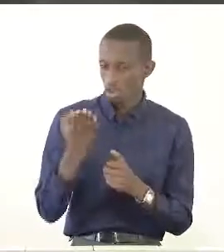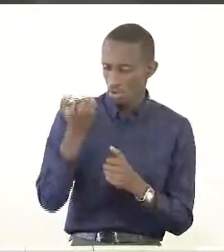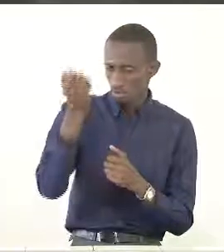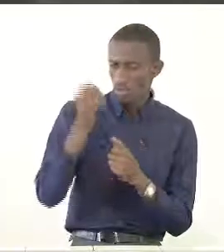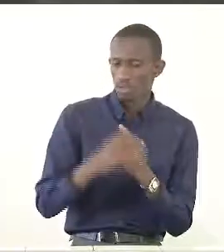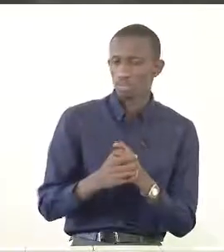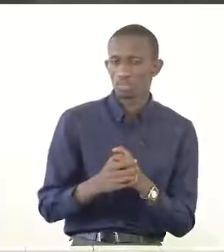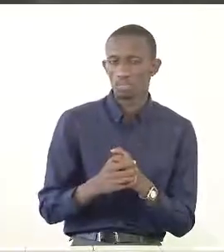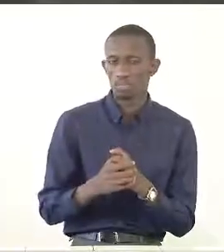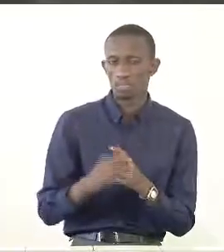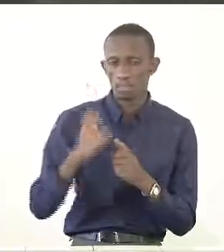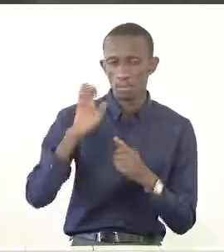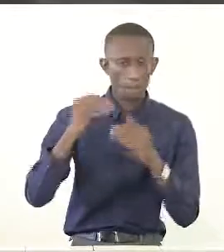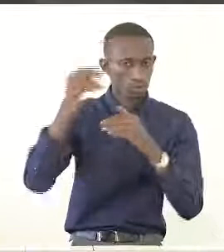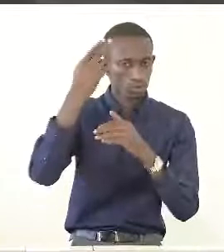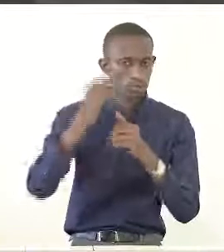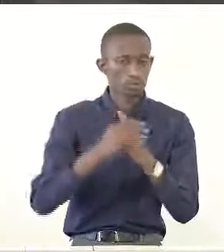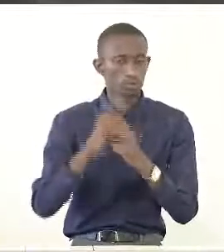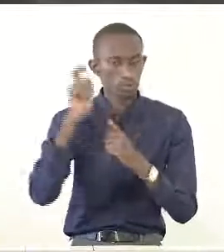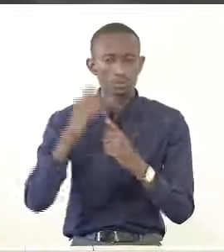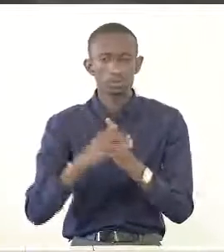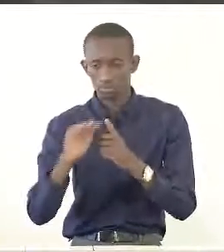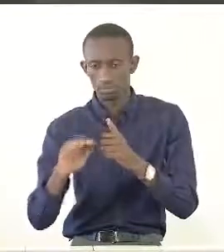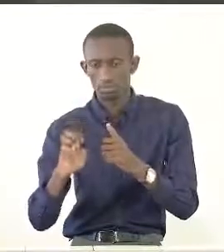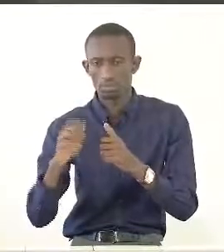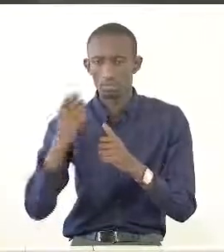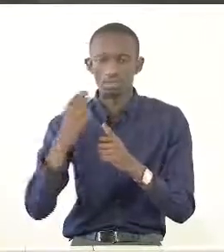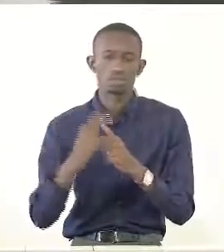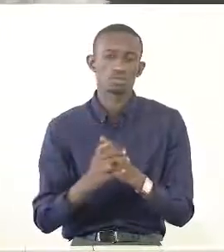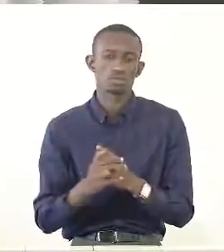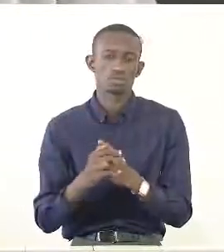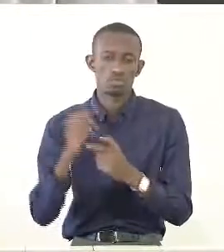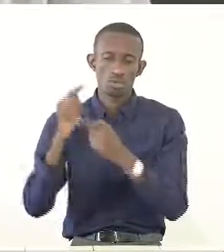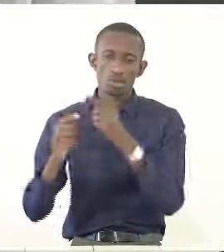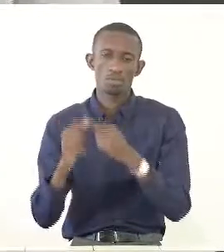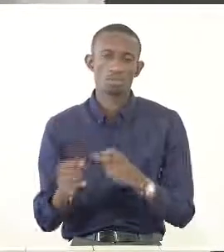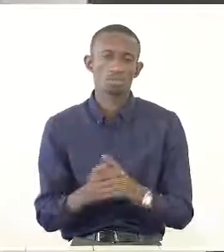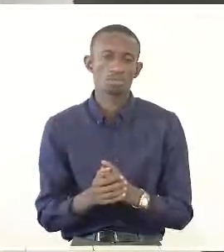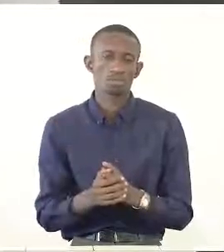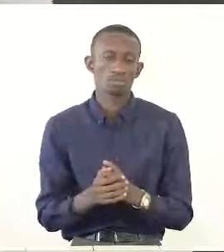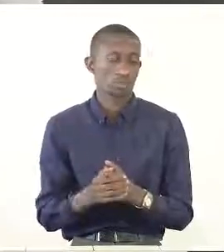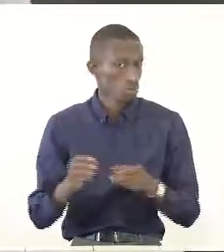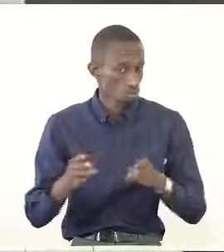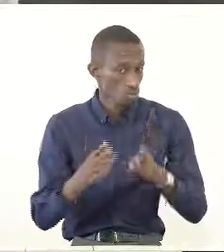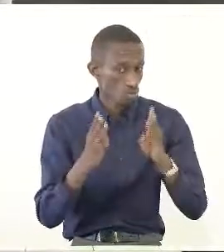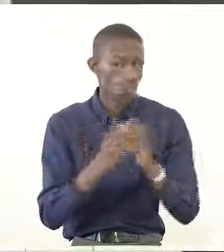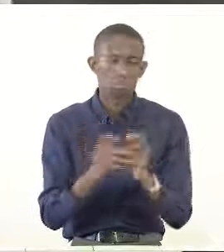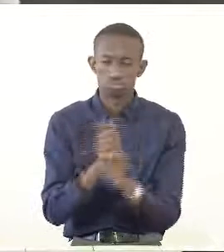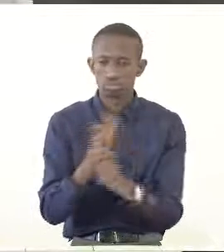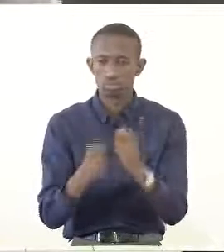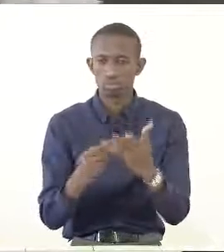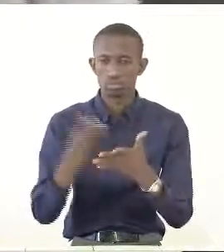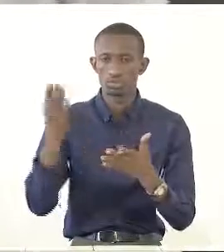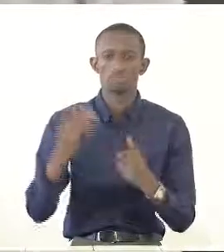We can make a relationship between them so that the method of integration by change the